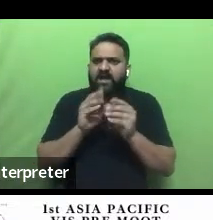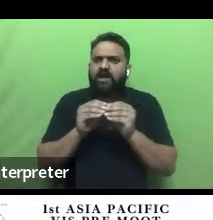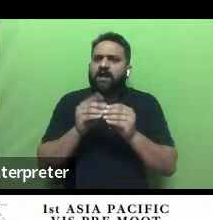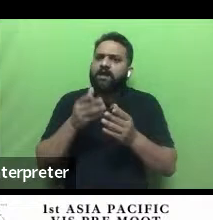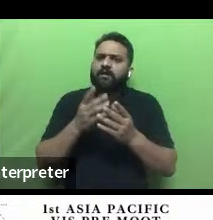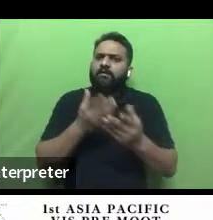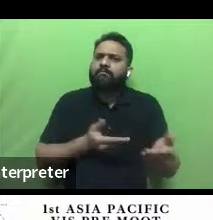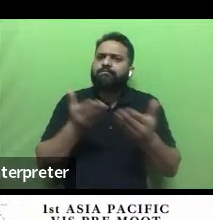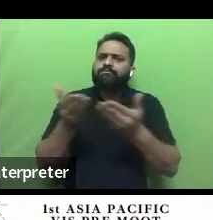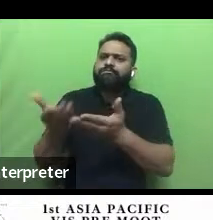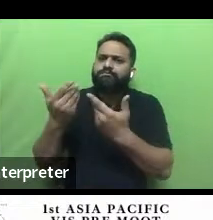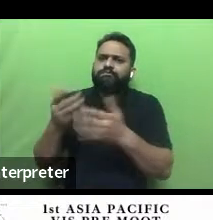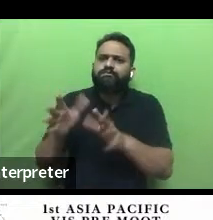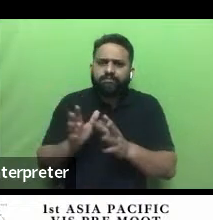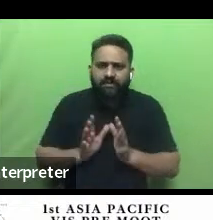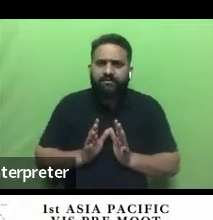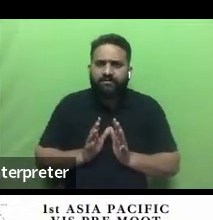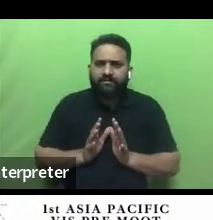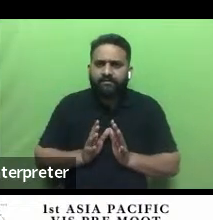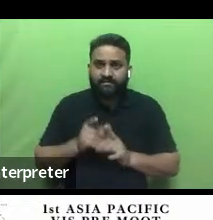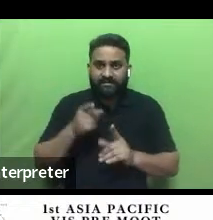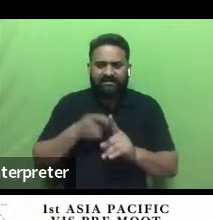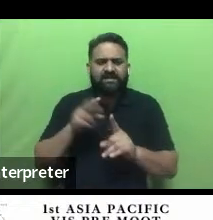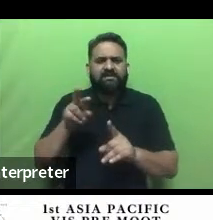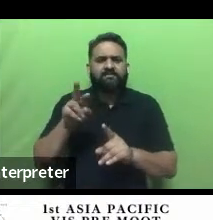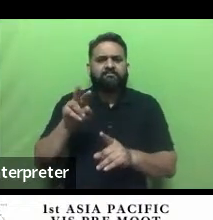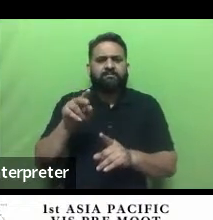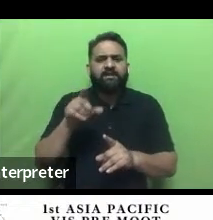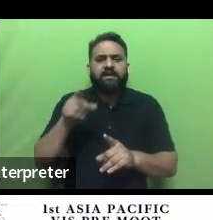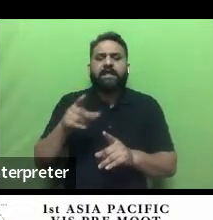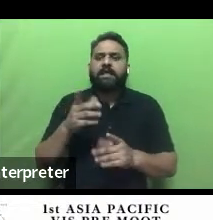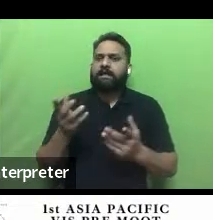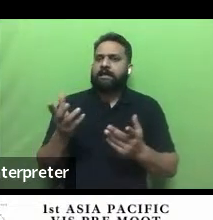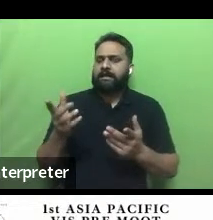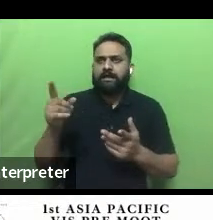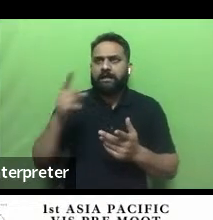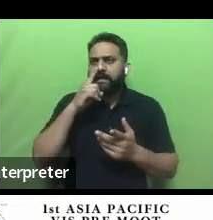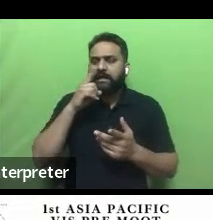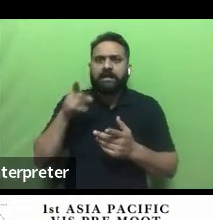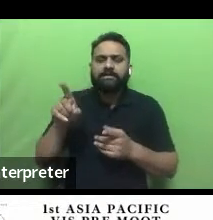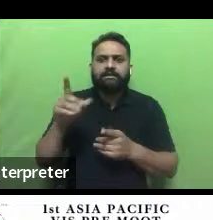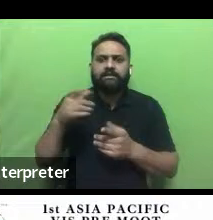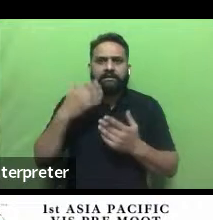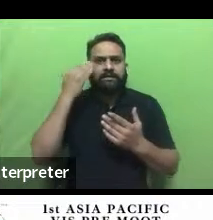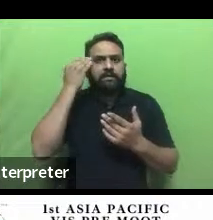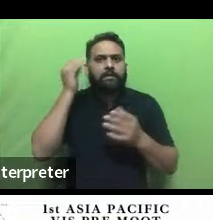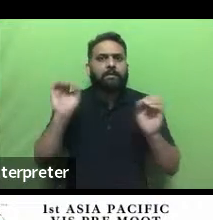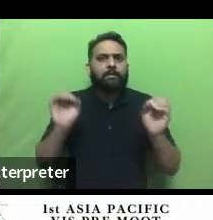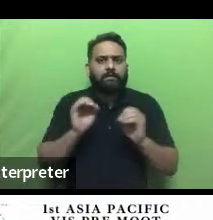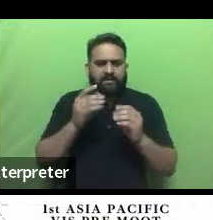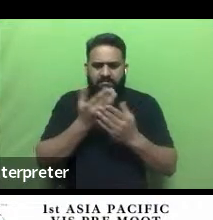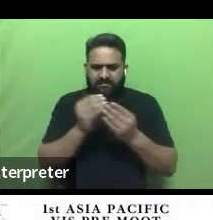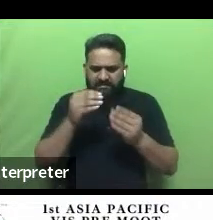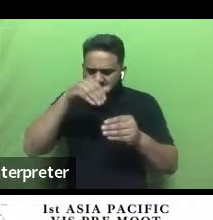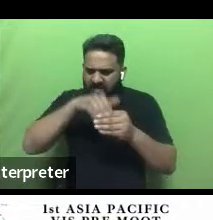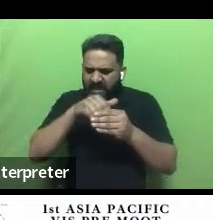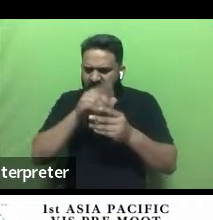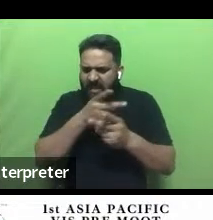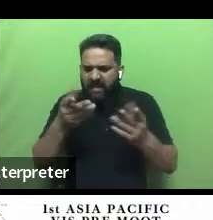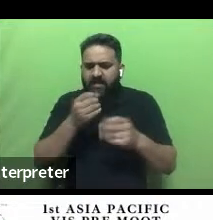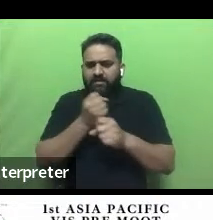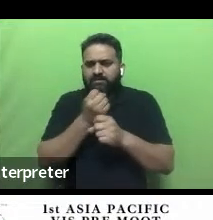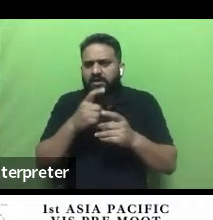to her concern. This indicates that she did not have actual knowledge of the contents of the general